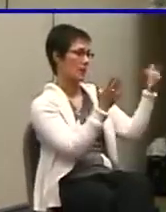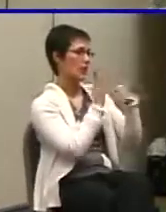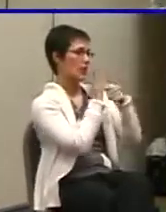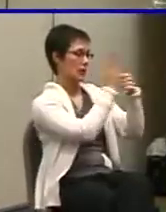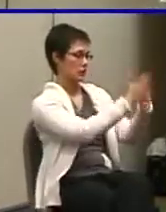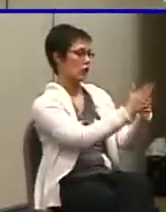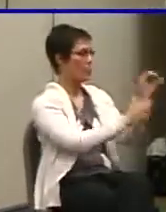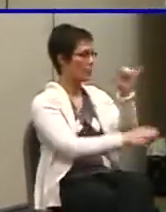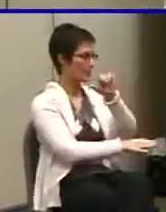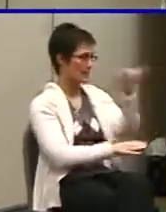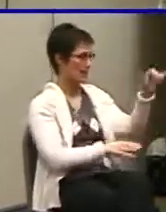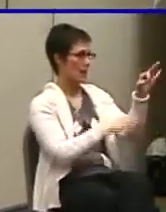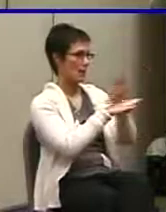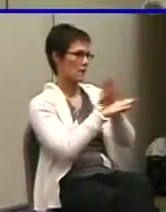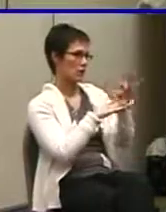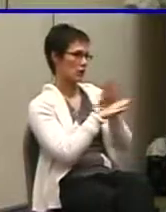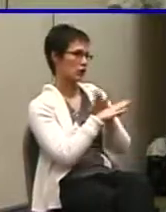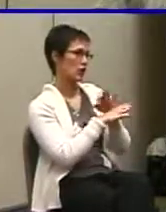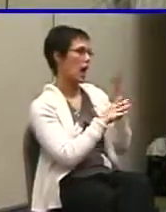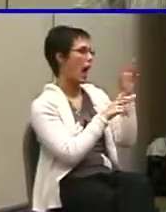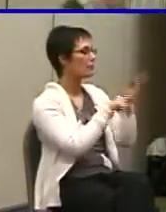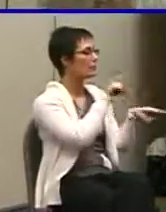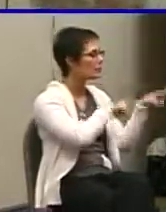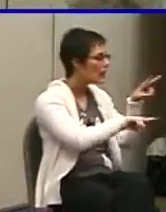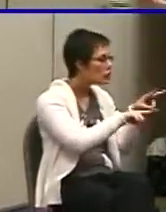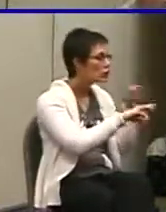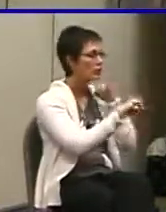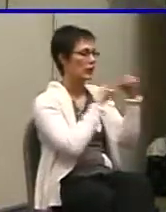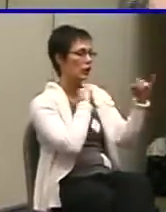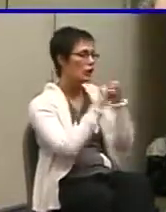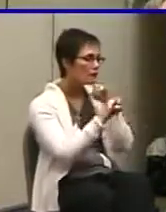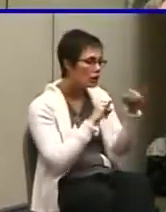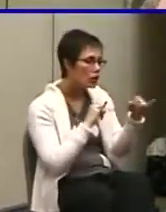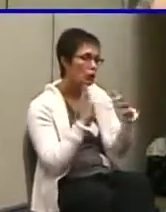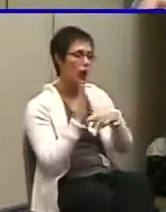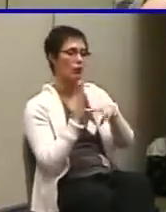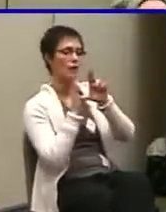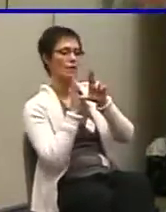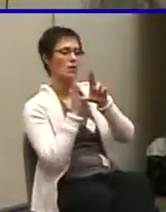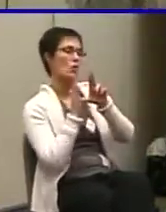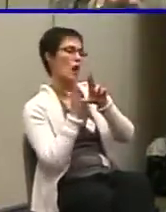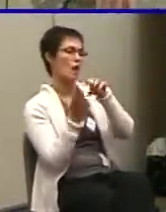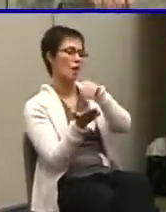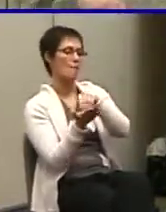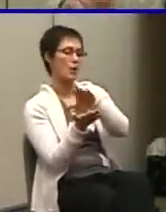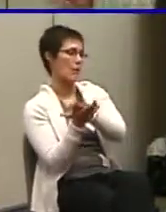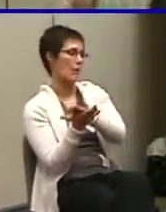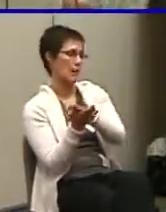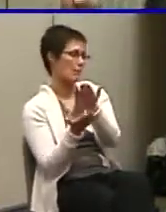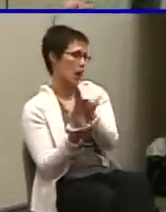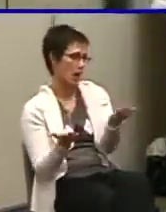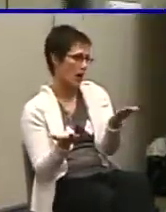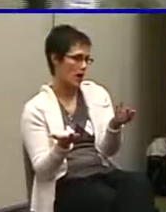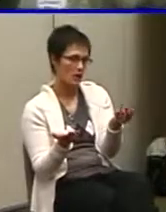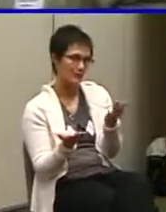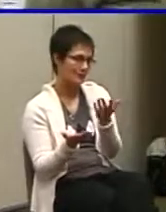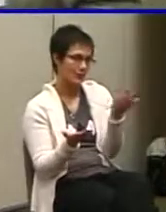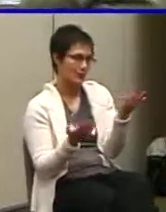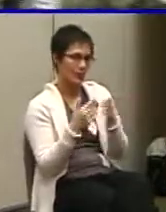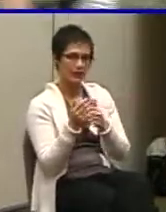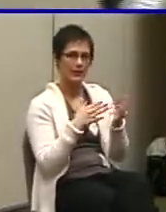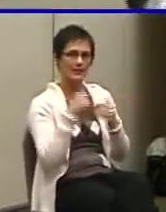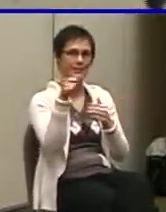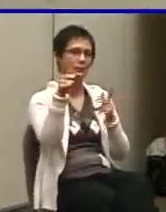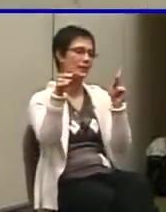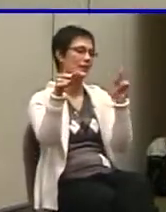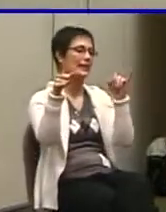3 interviews, it could be an observation, an interview, and a review of the permanent products. Let's say I've got a kid who, we'll pick on somebody else here, we'll pick on